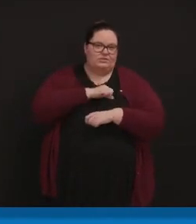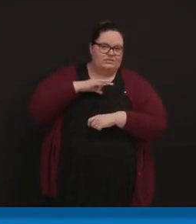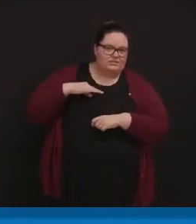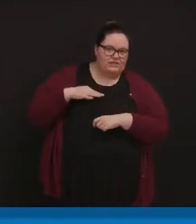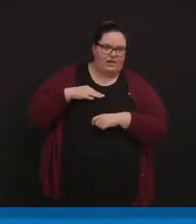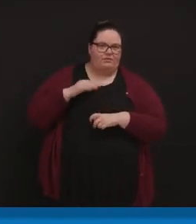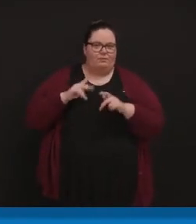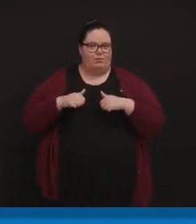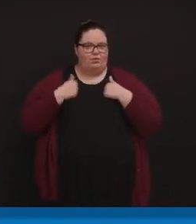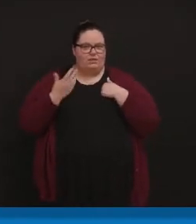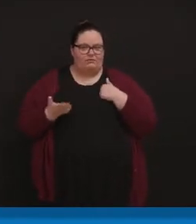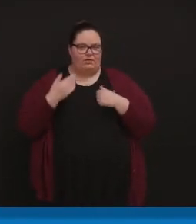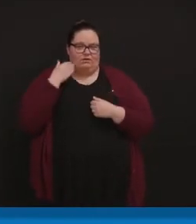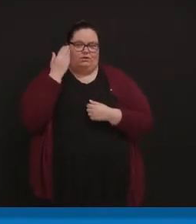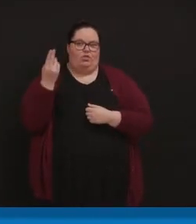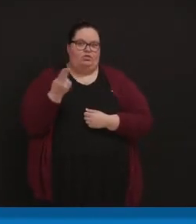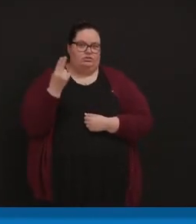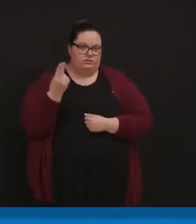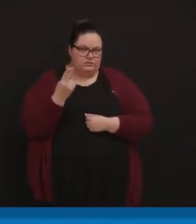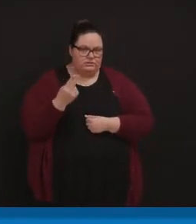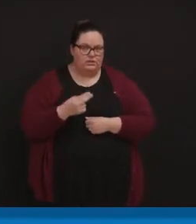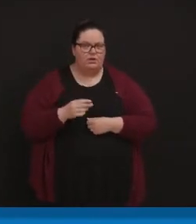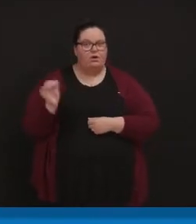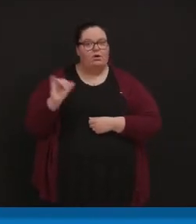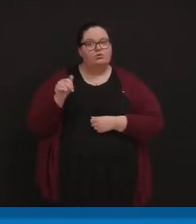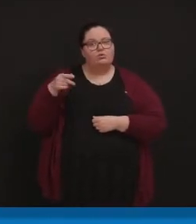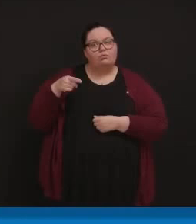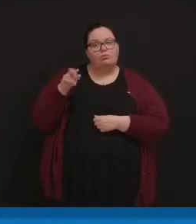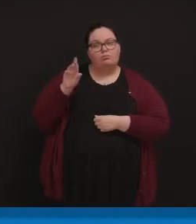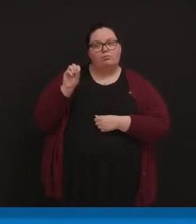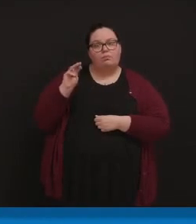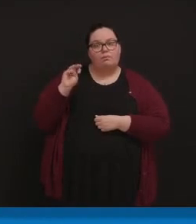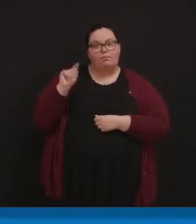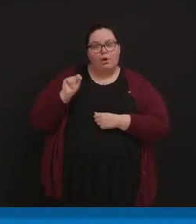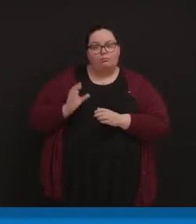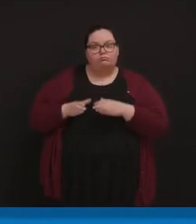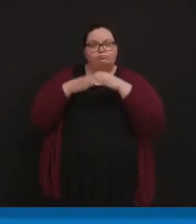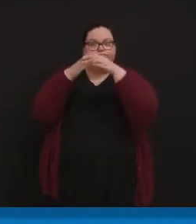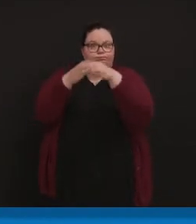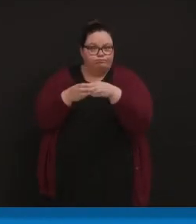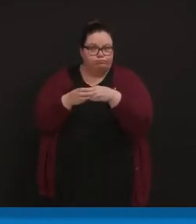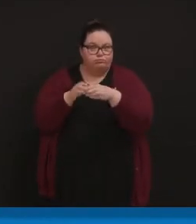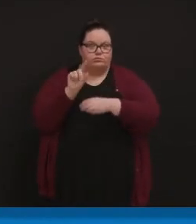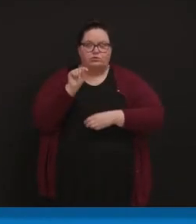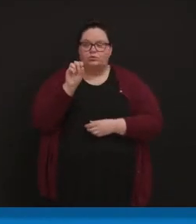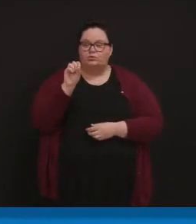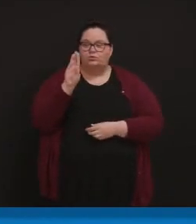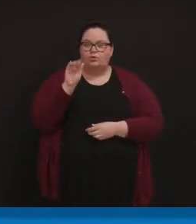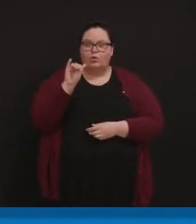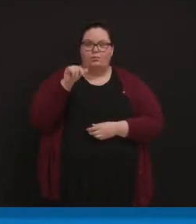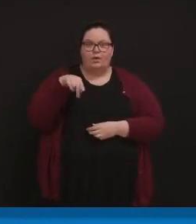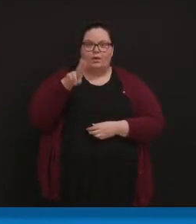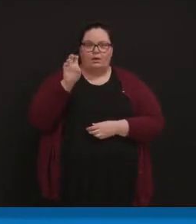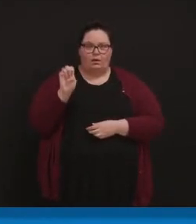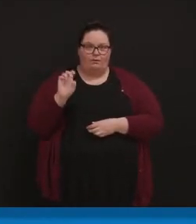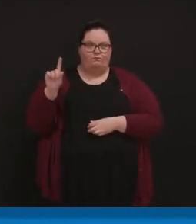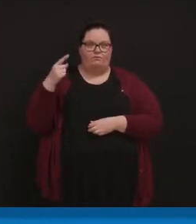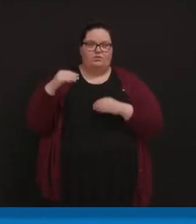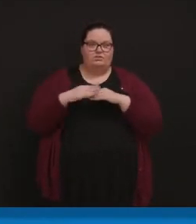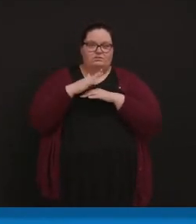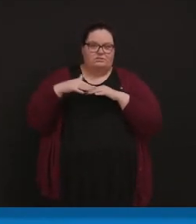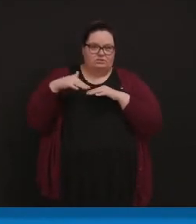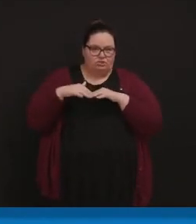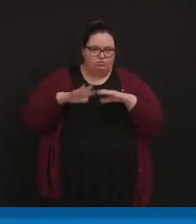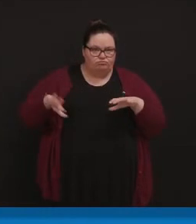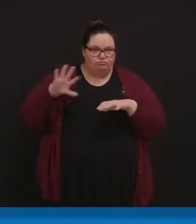on Thursday. I can also inform you that a prompt team has been deployed to assist at Tobique First Nation. As shipments